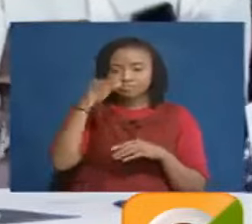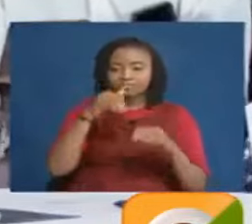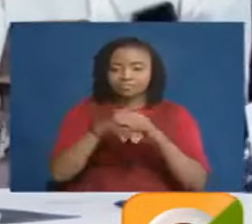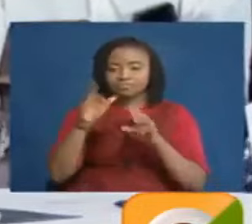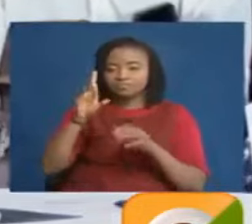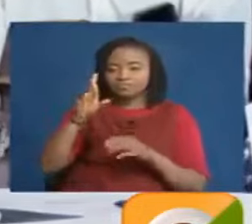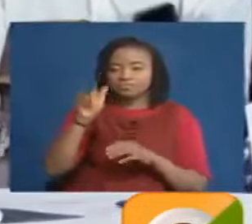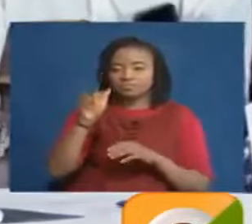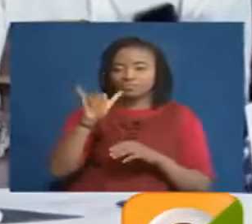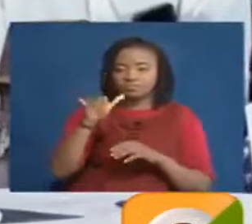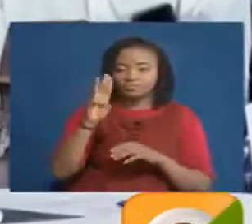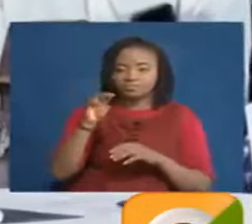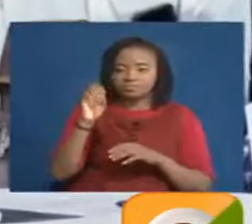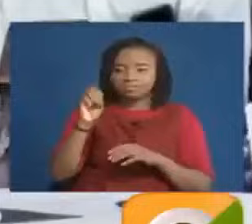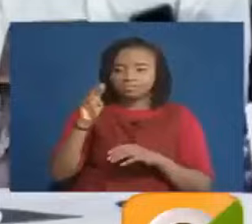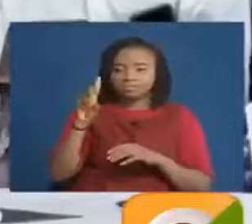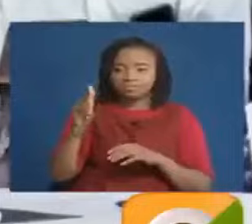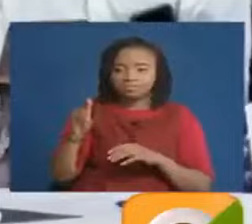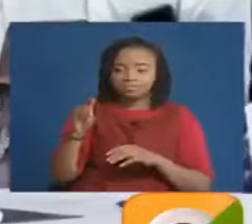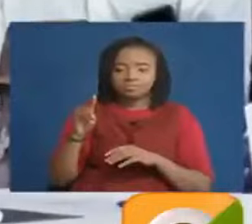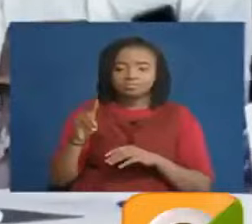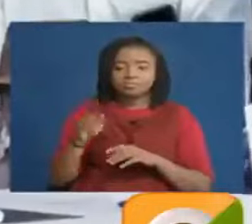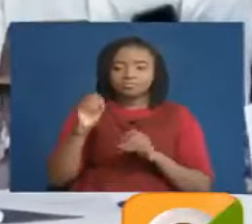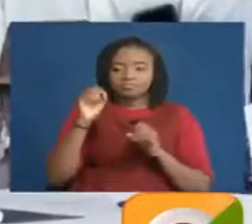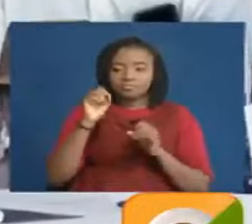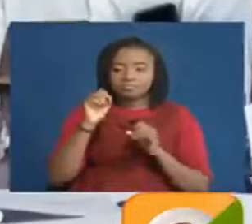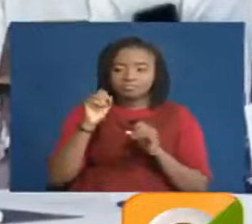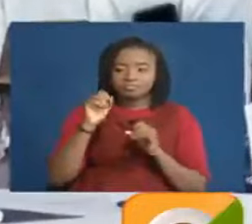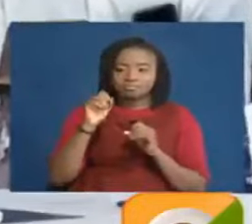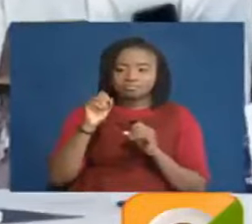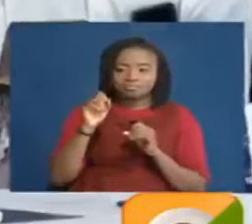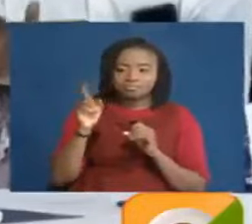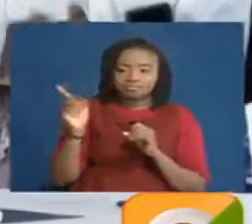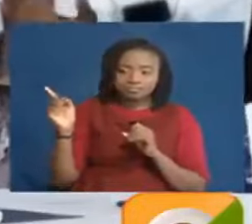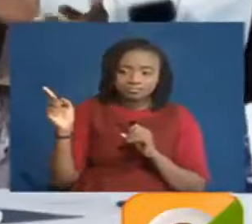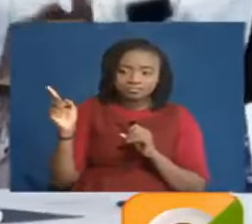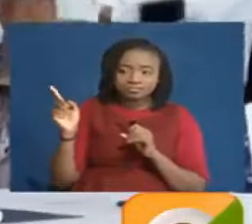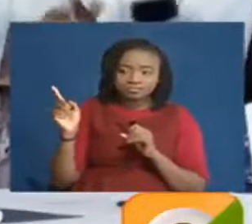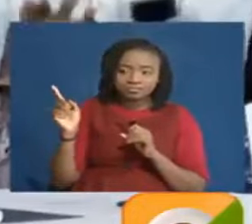Raymond. If Sospita